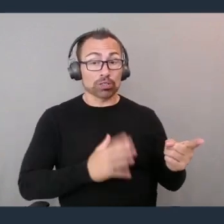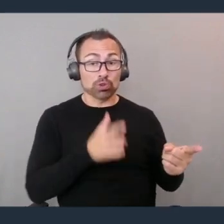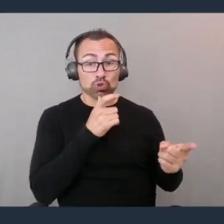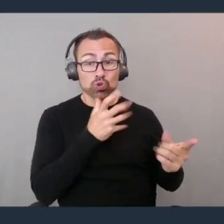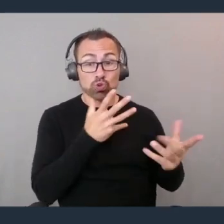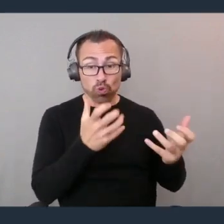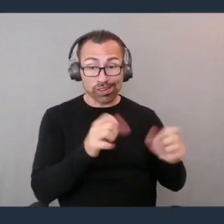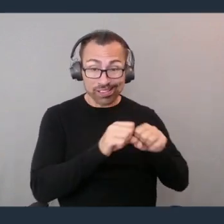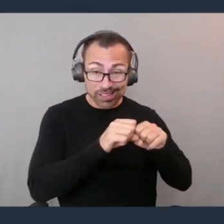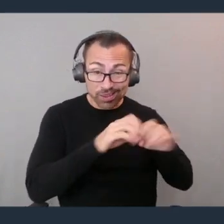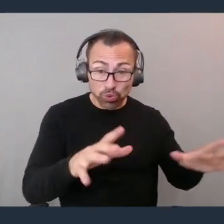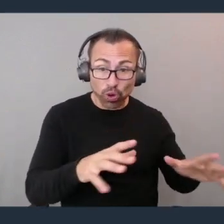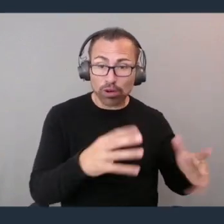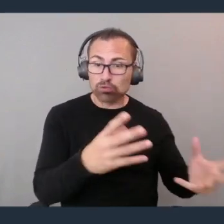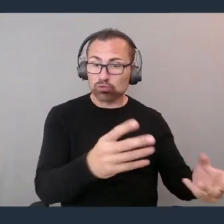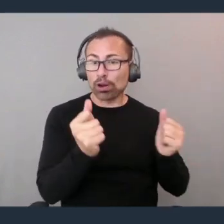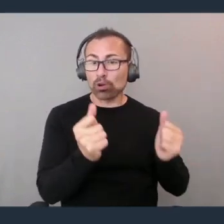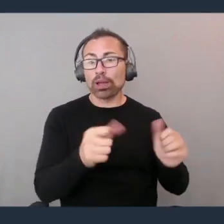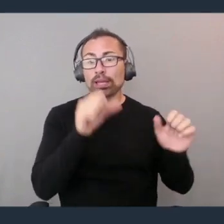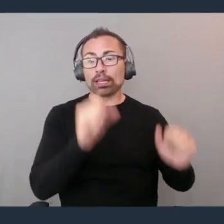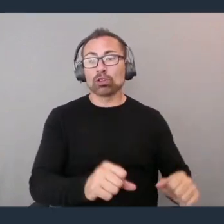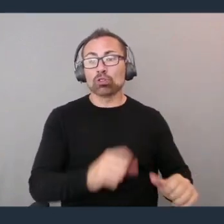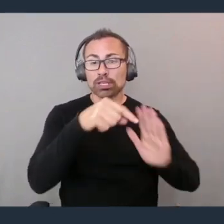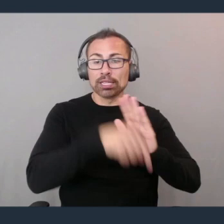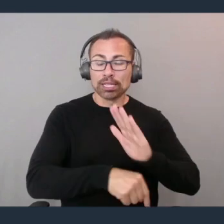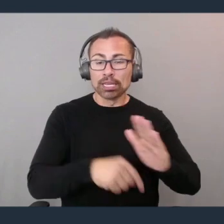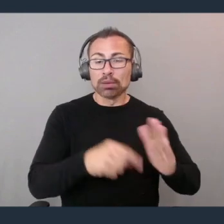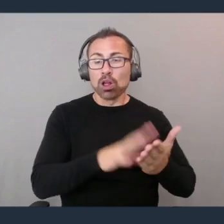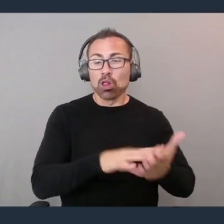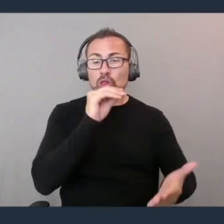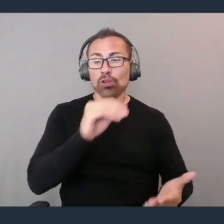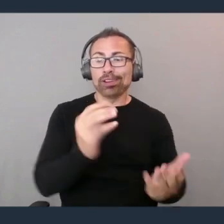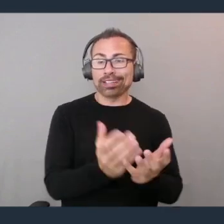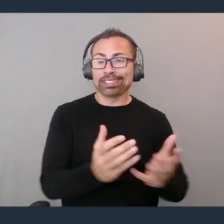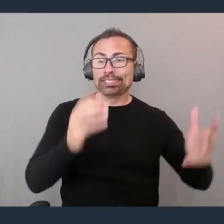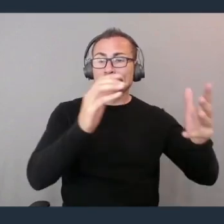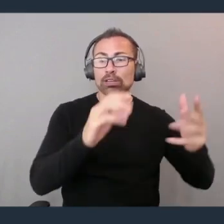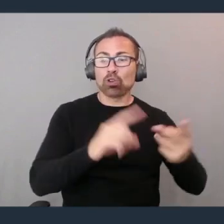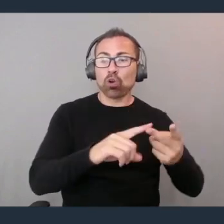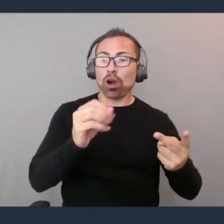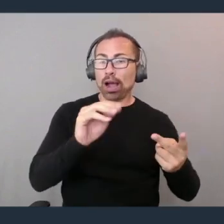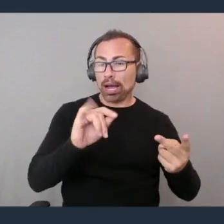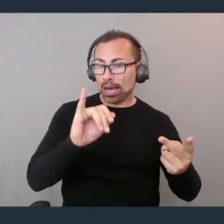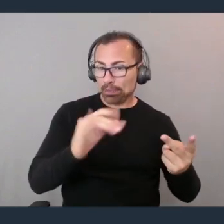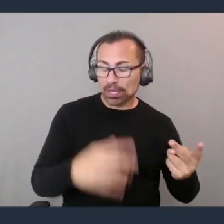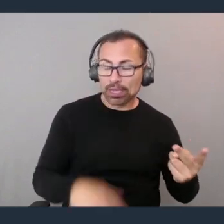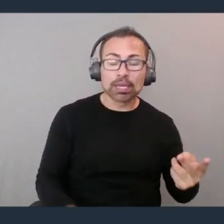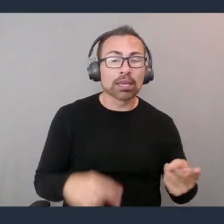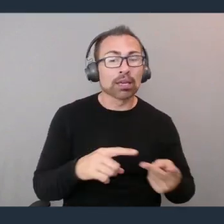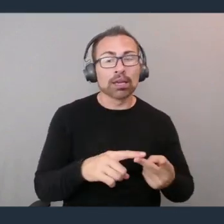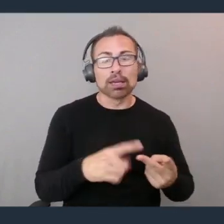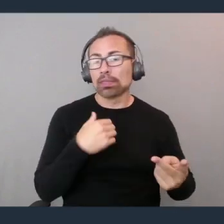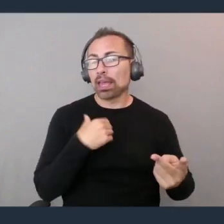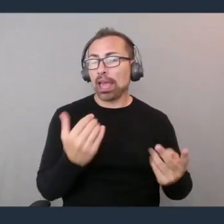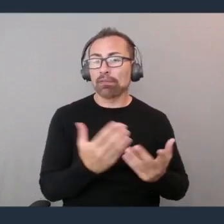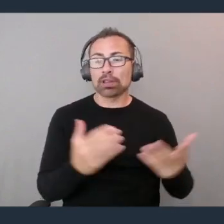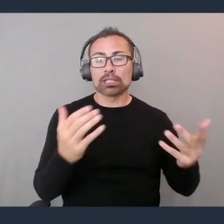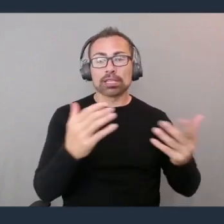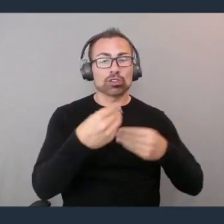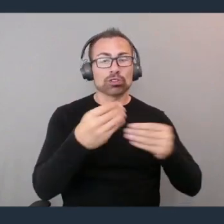use a deep learning AMI or a deep learning container for containerized applications, and we have all of them packaged with the frameworks that they need to get